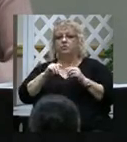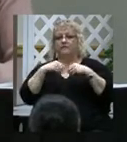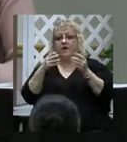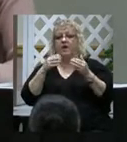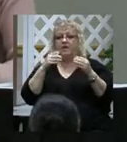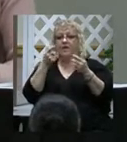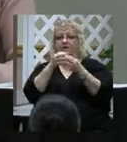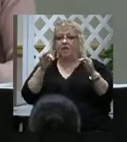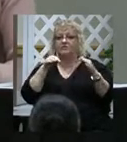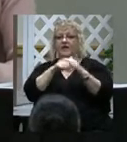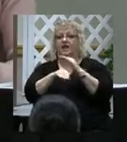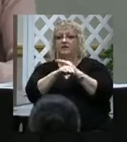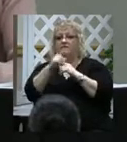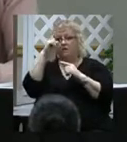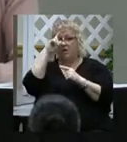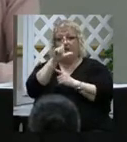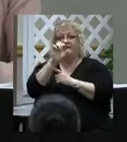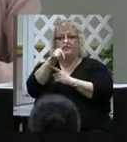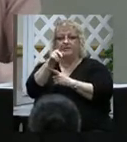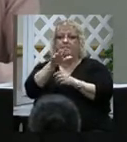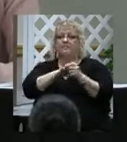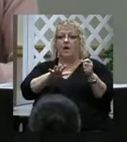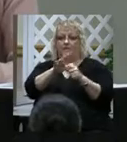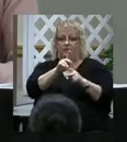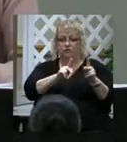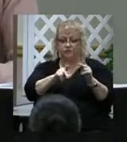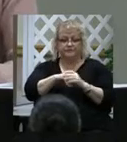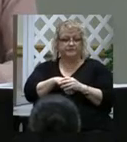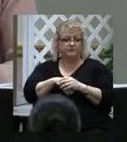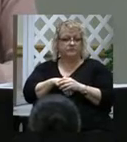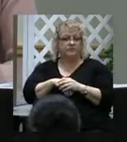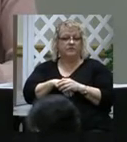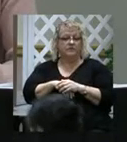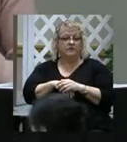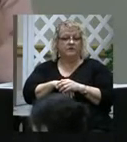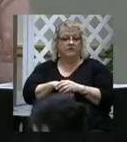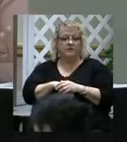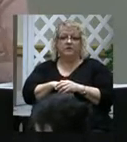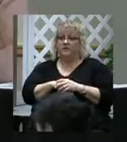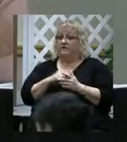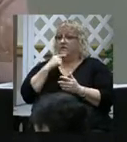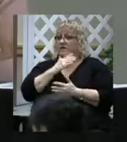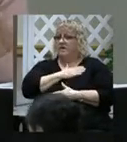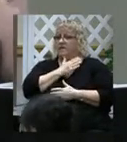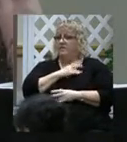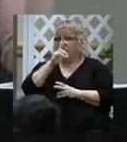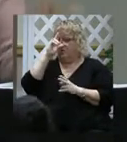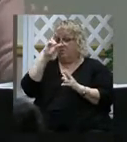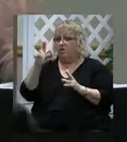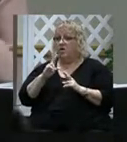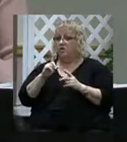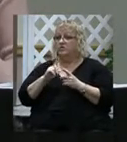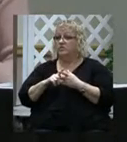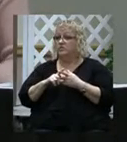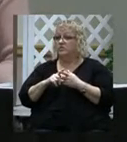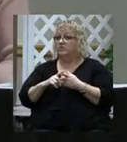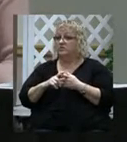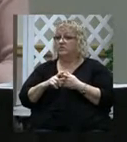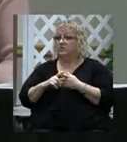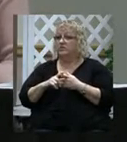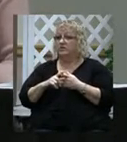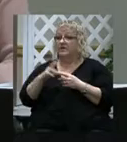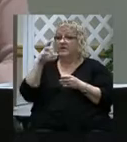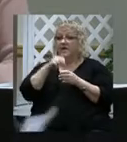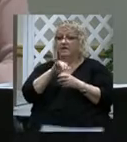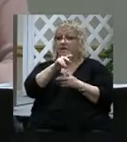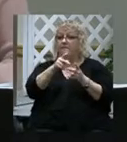for limited English proficient individuals. So we're very happy and honored to be in